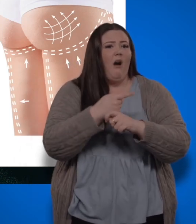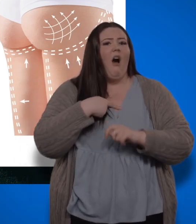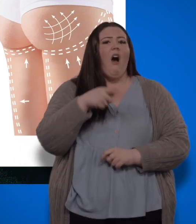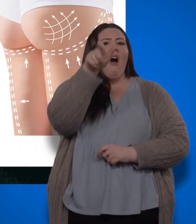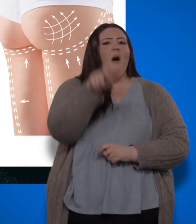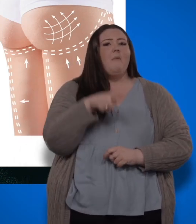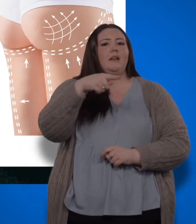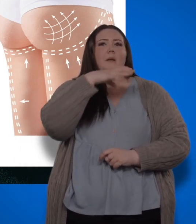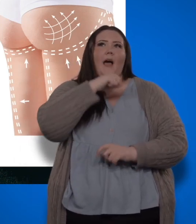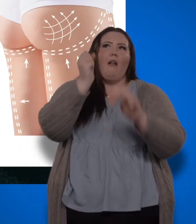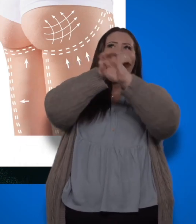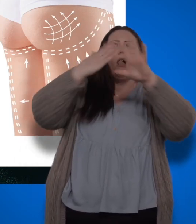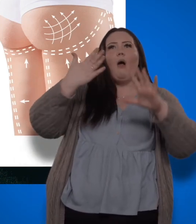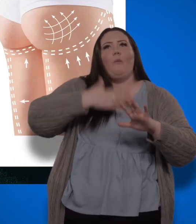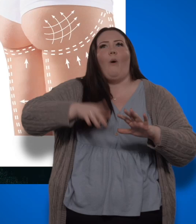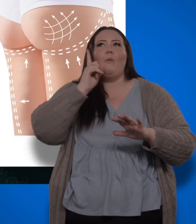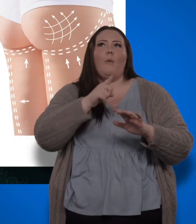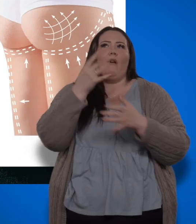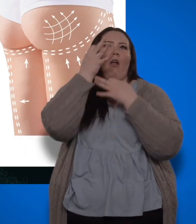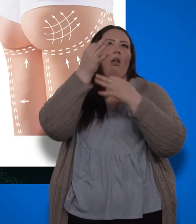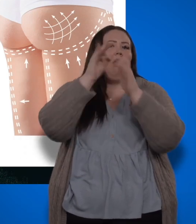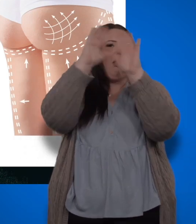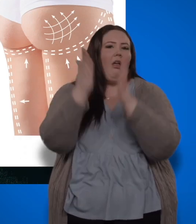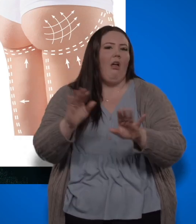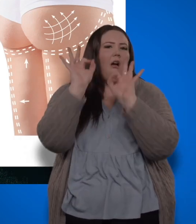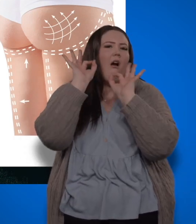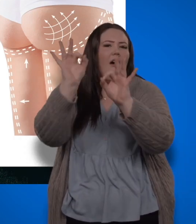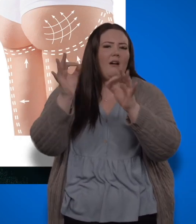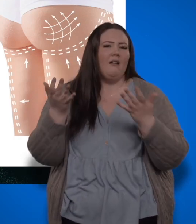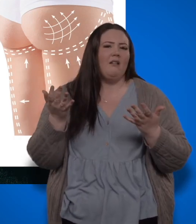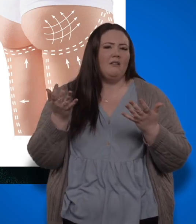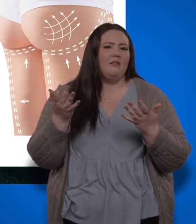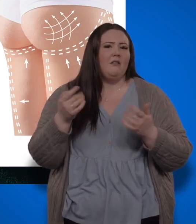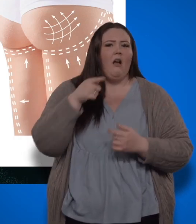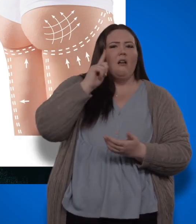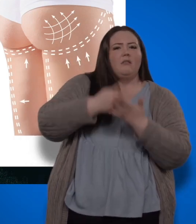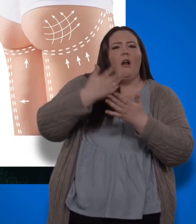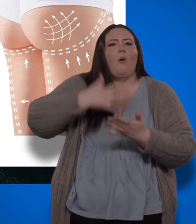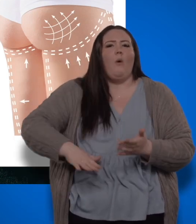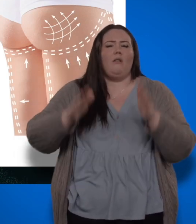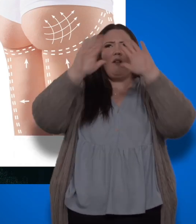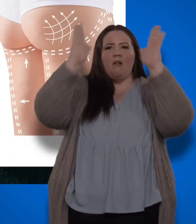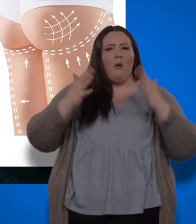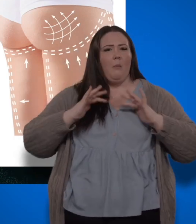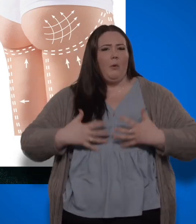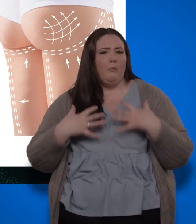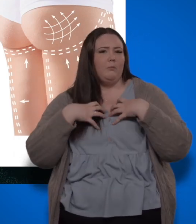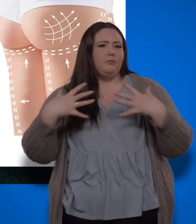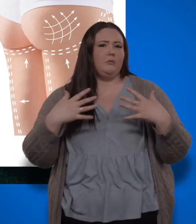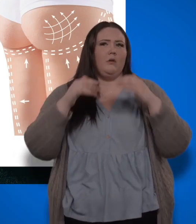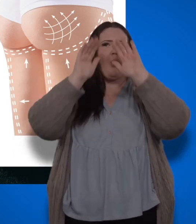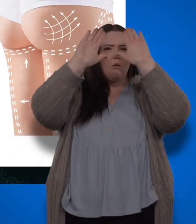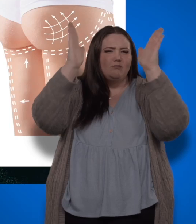to make a body shape with enormous globular breasts, tiny waist, and prominent